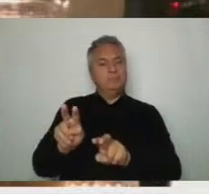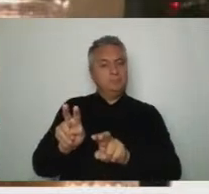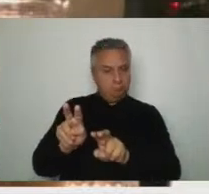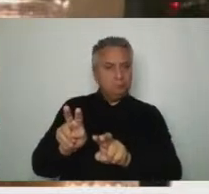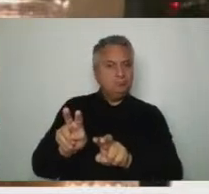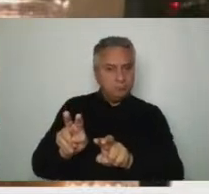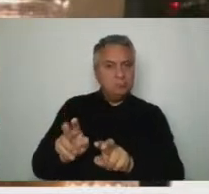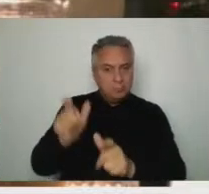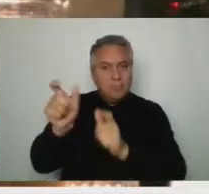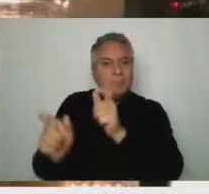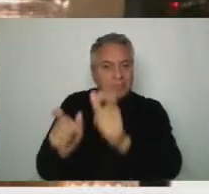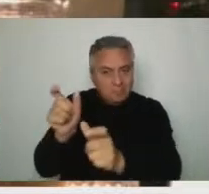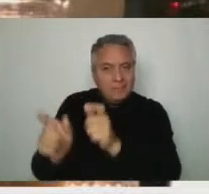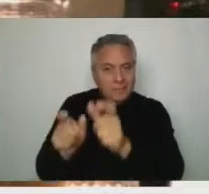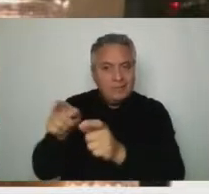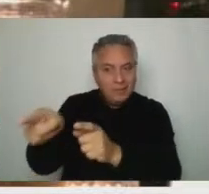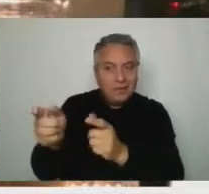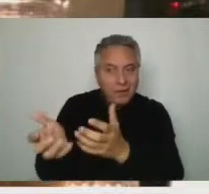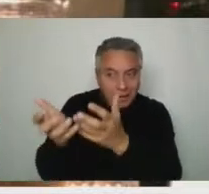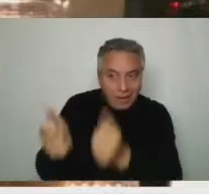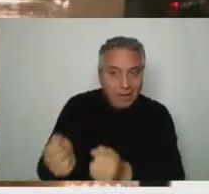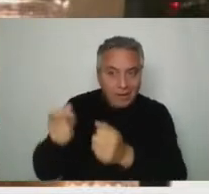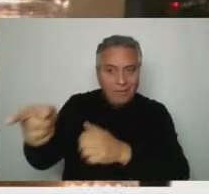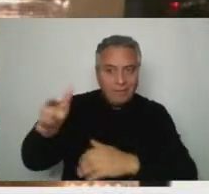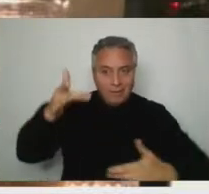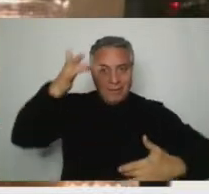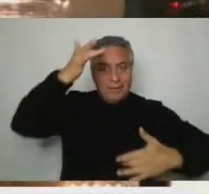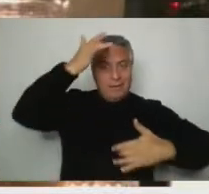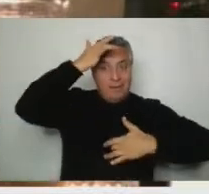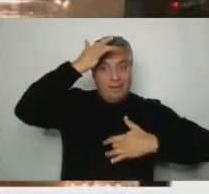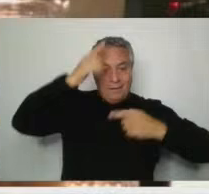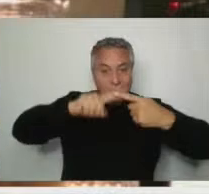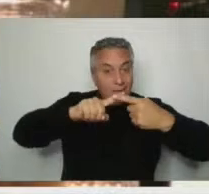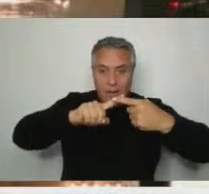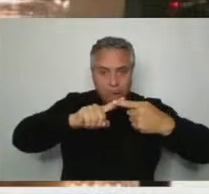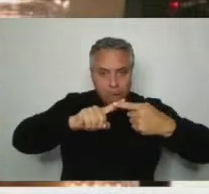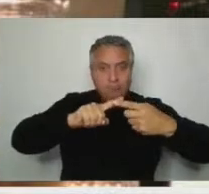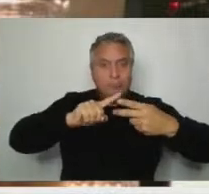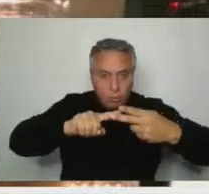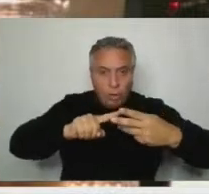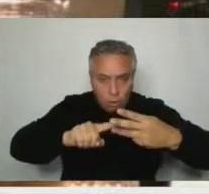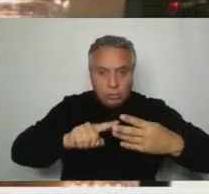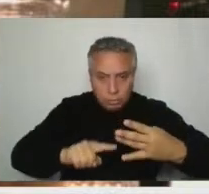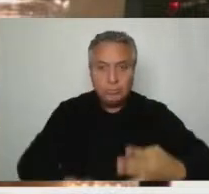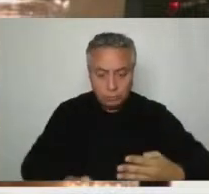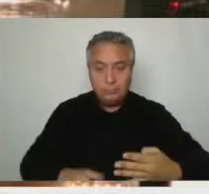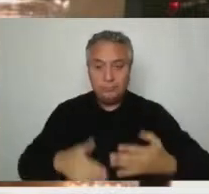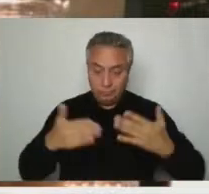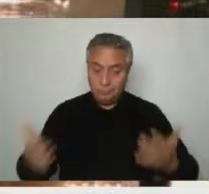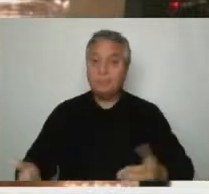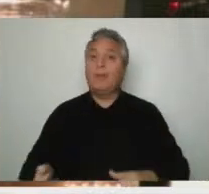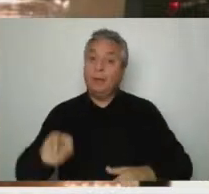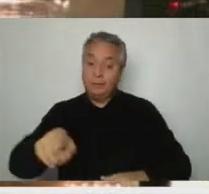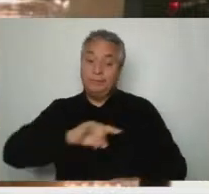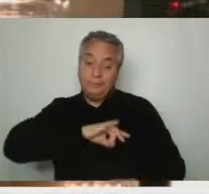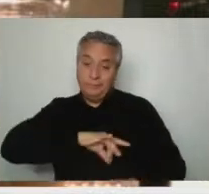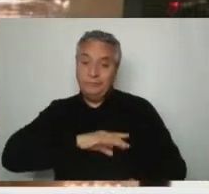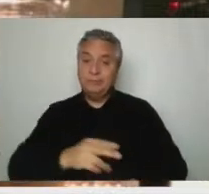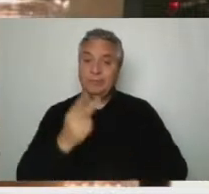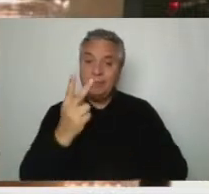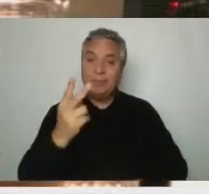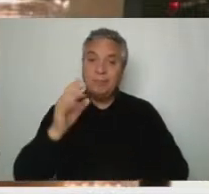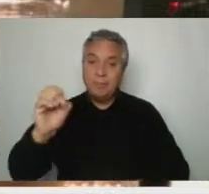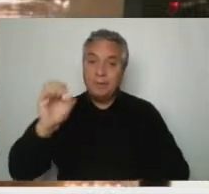in considering people with multiple pathologies. Unfortunately, here in Chile, 20% or a little